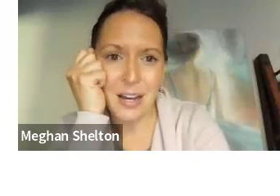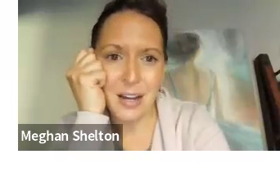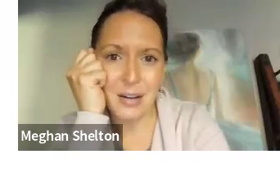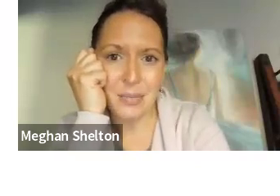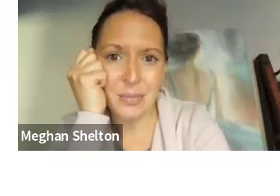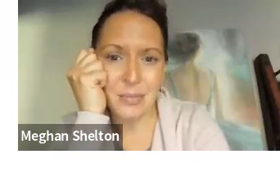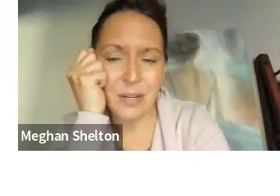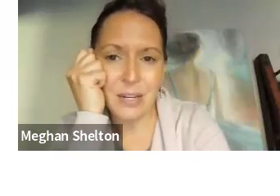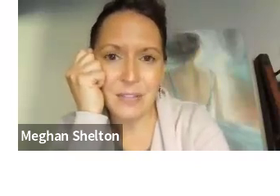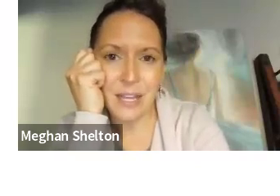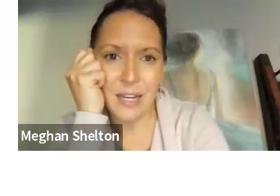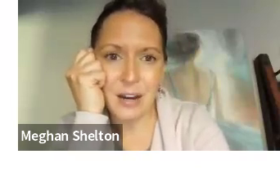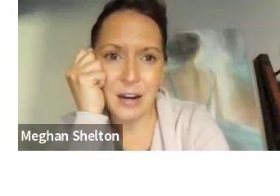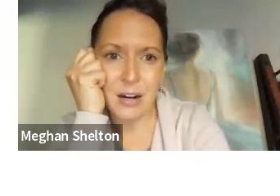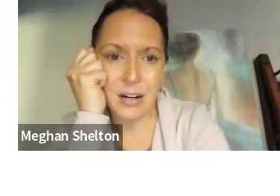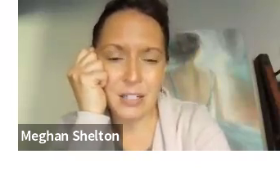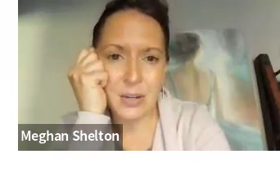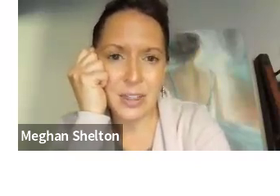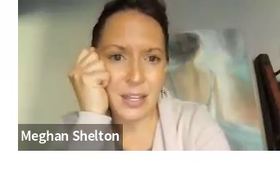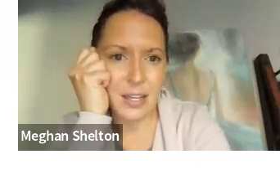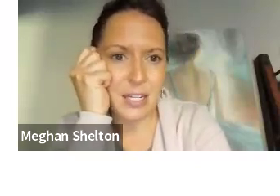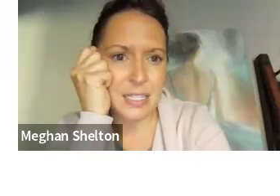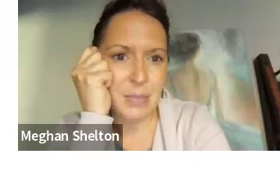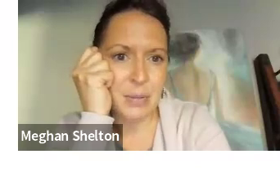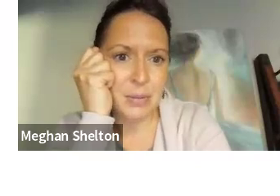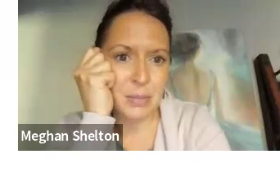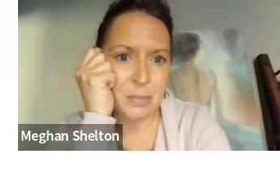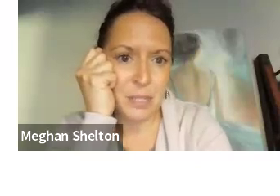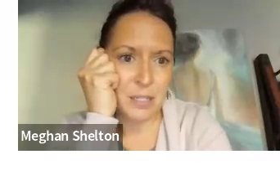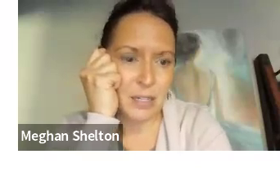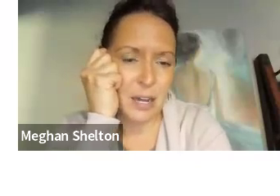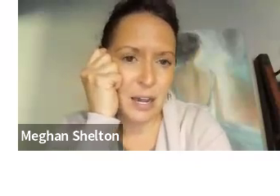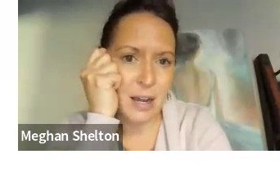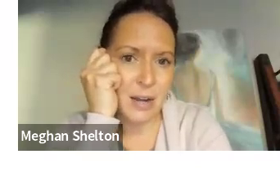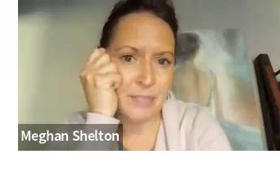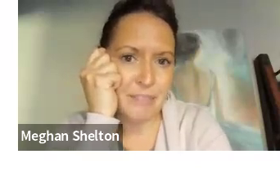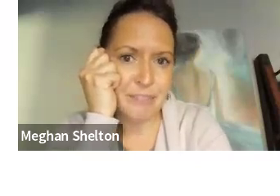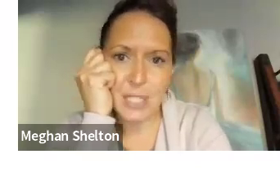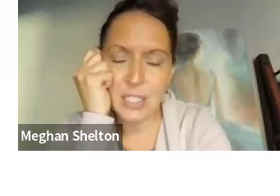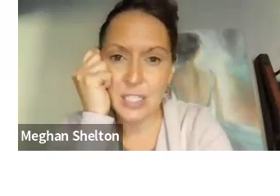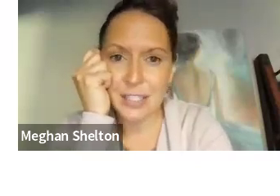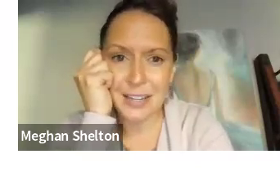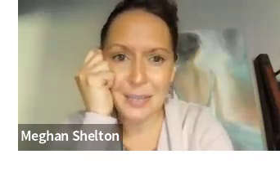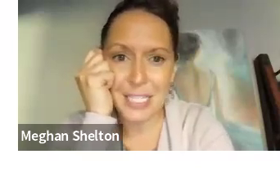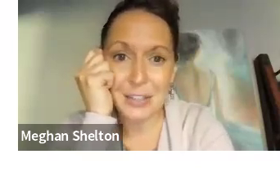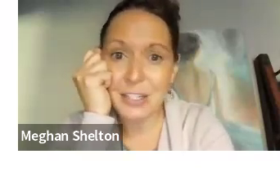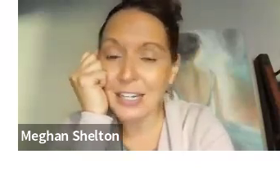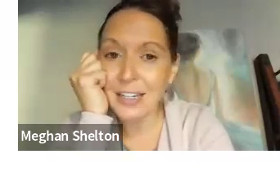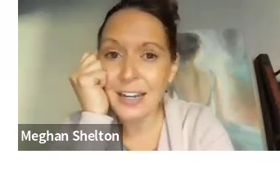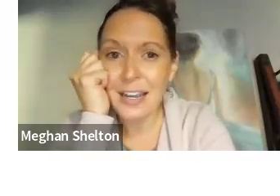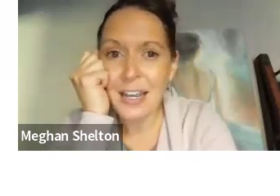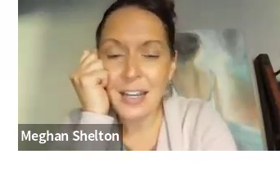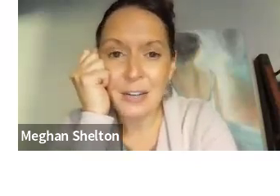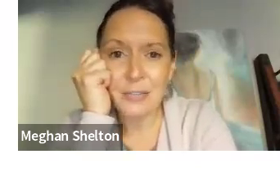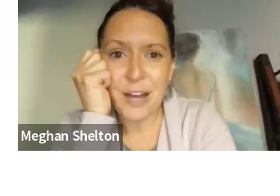situation. If they are, so I think an example would be just looking at my